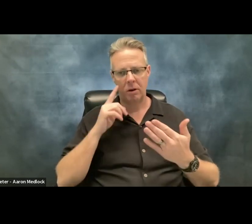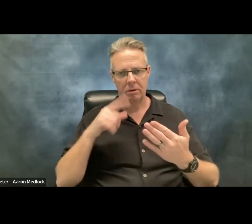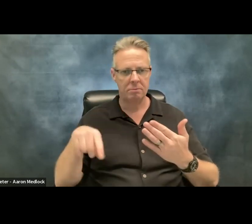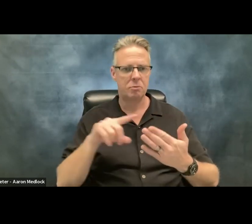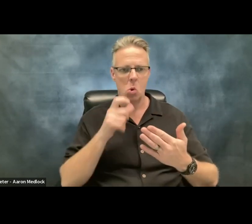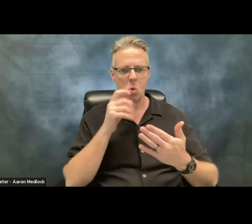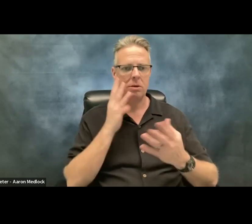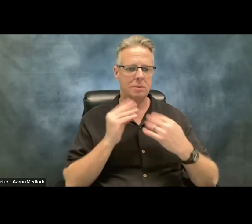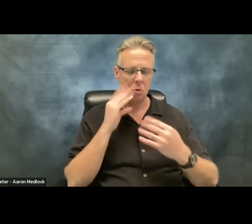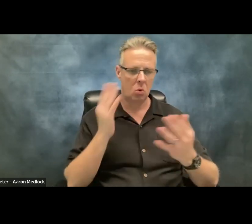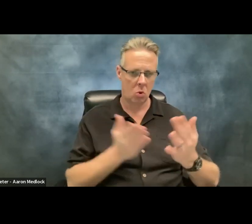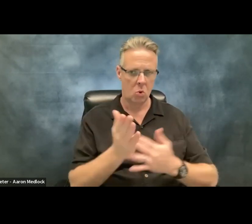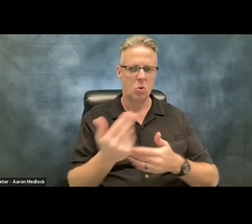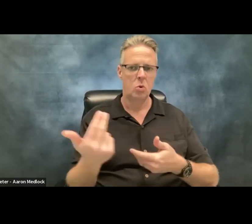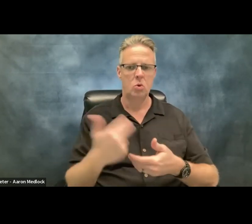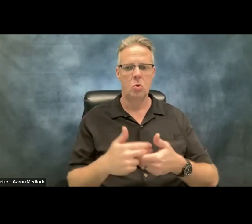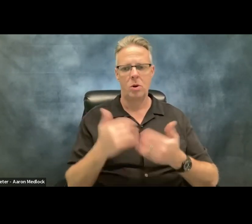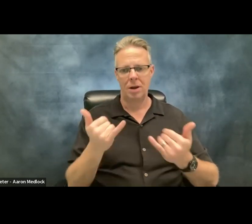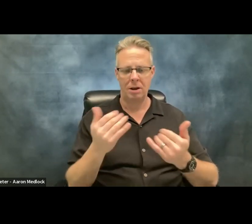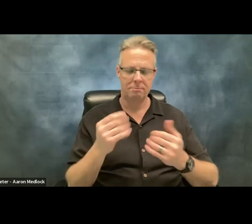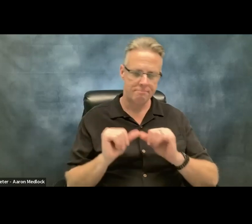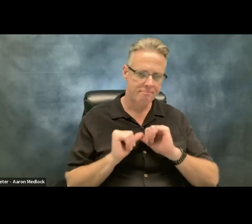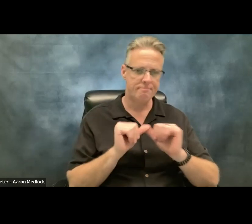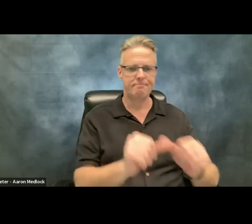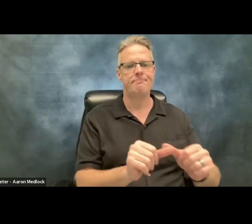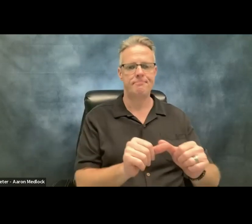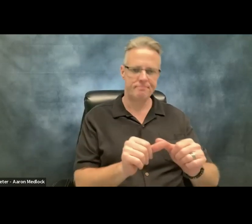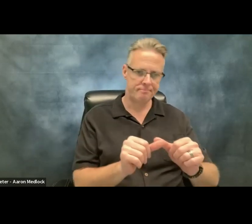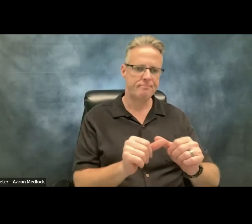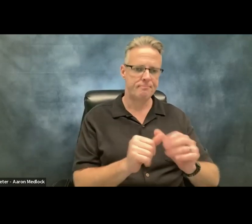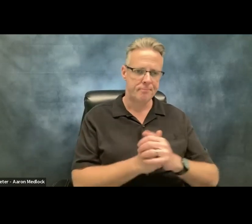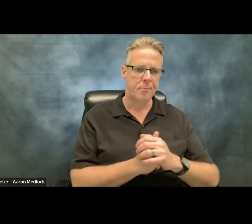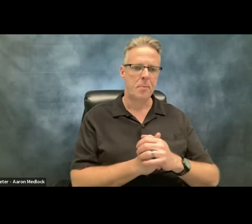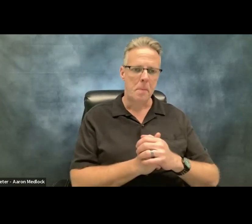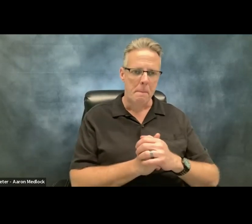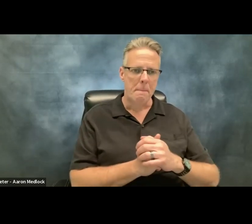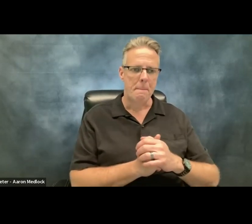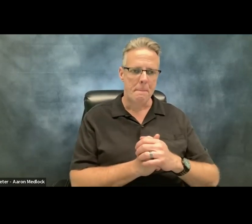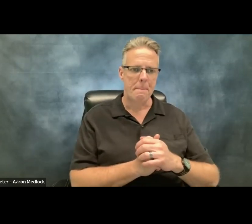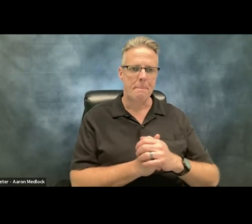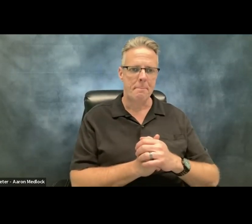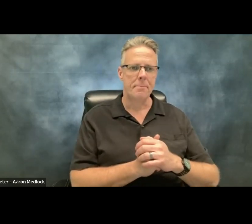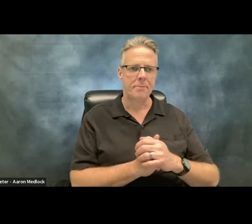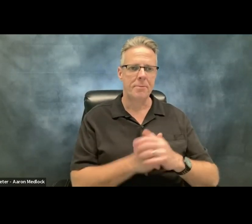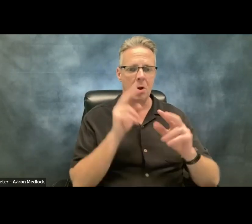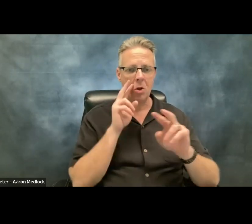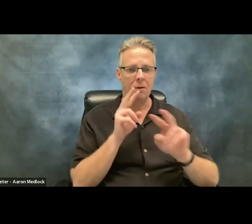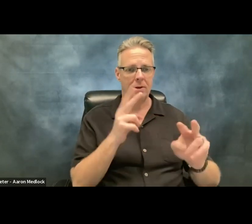experience who are joining us today and every time and